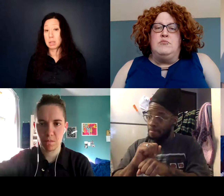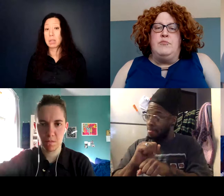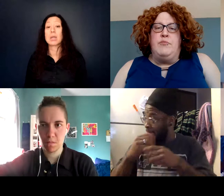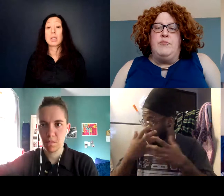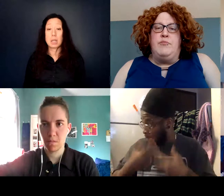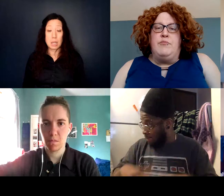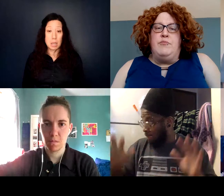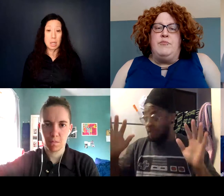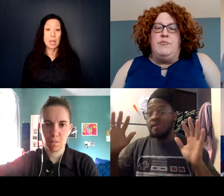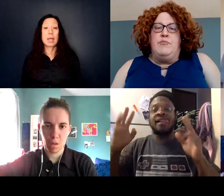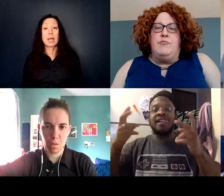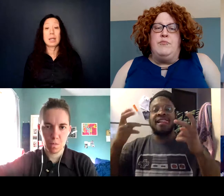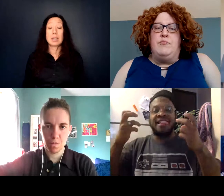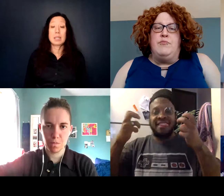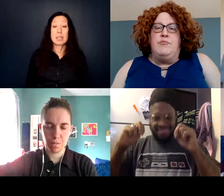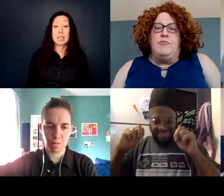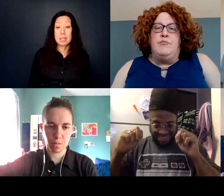training,